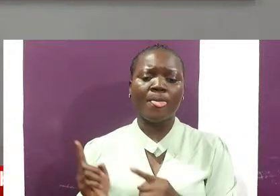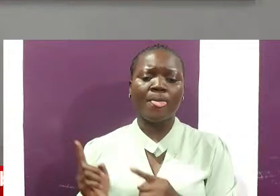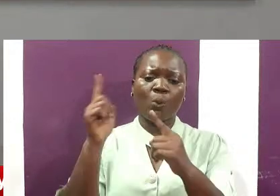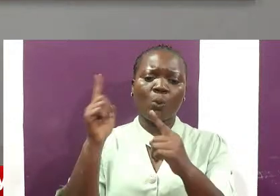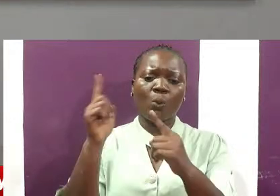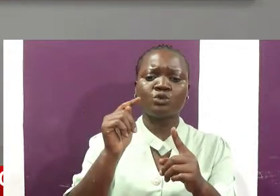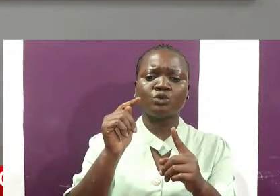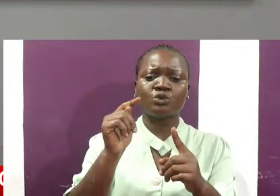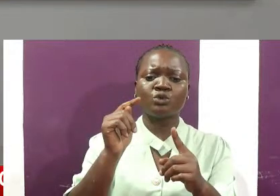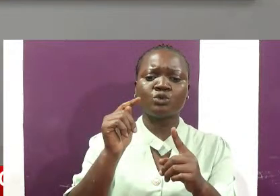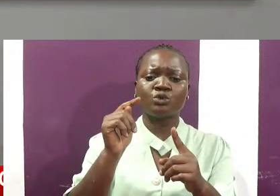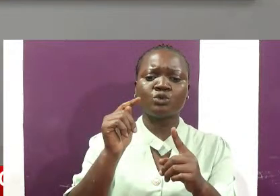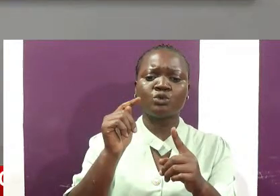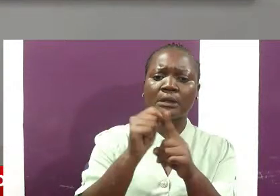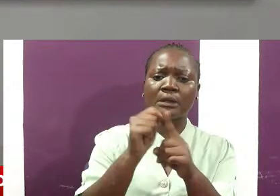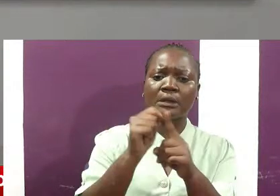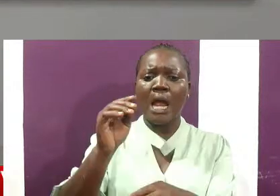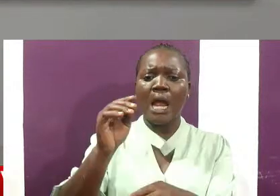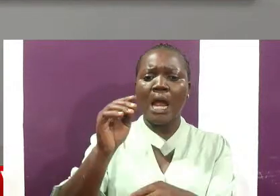In